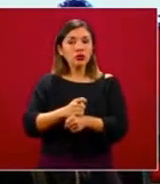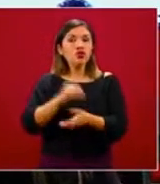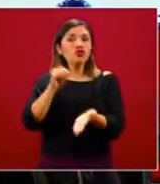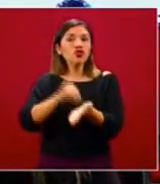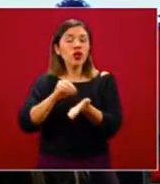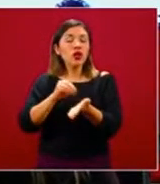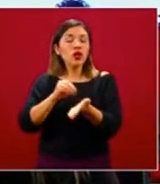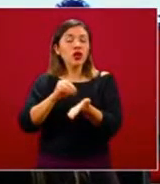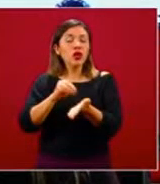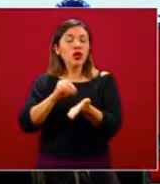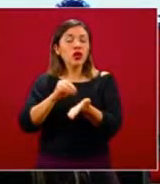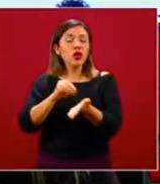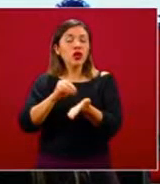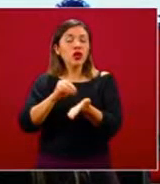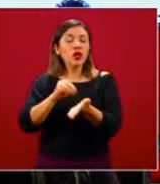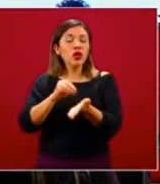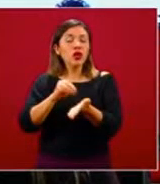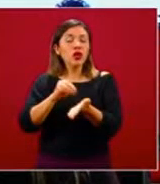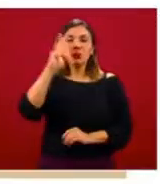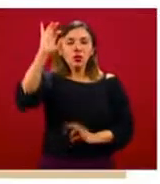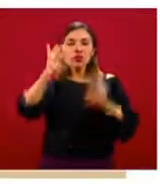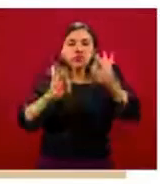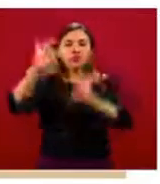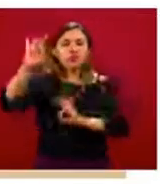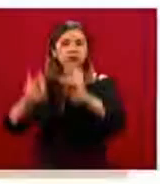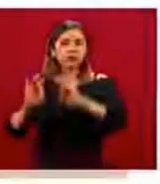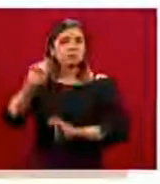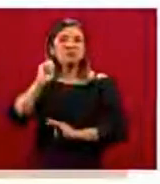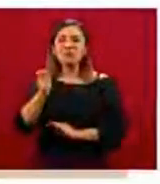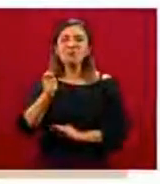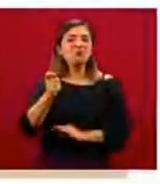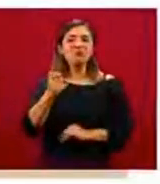the stoplight that will be starting on next Monday.